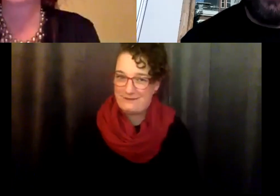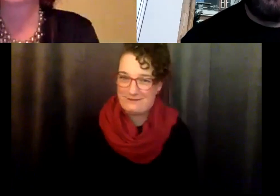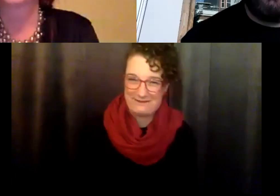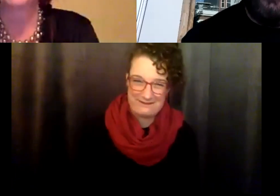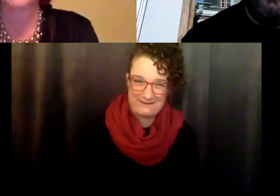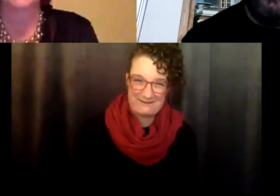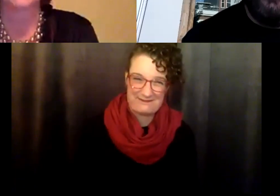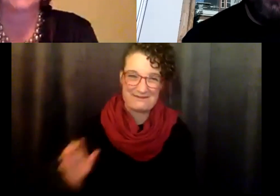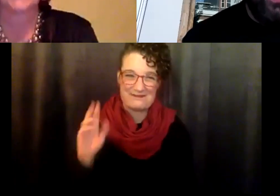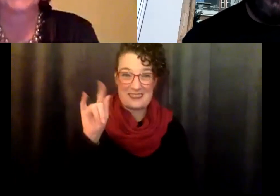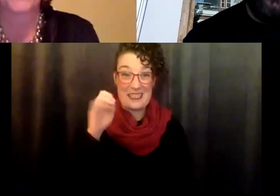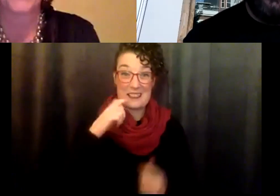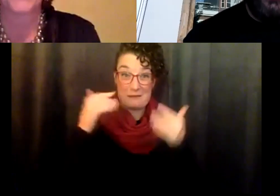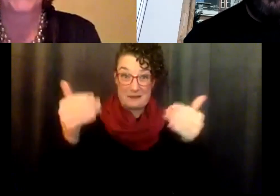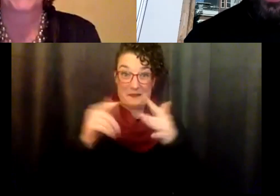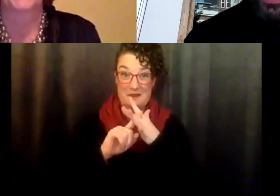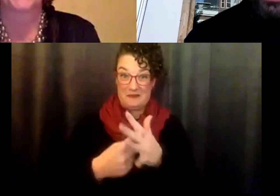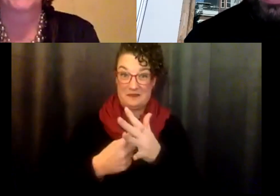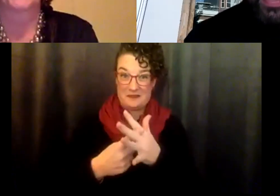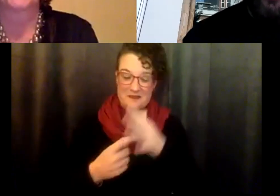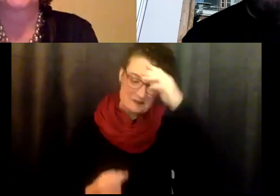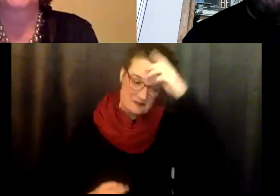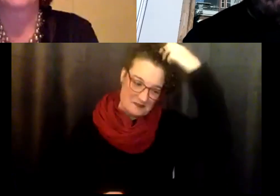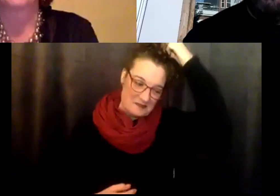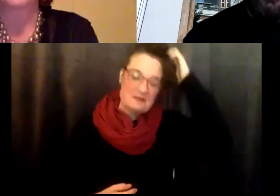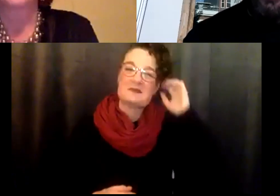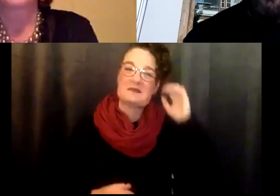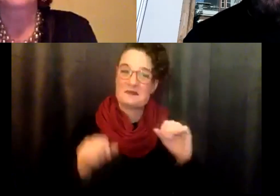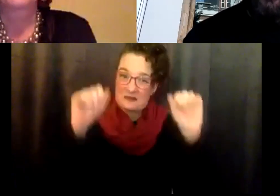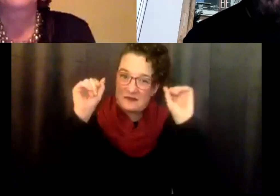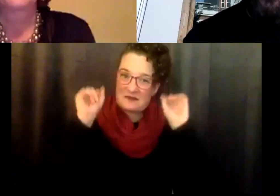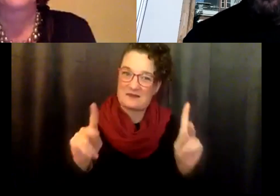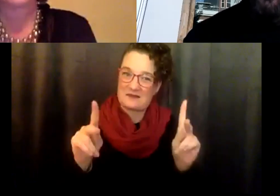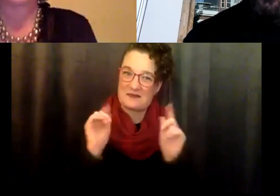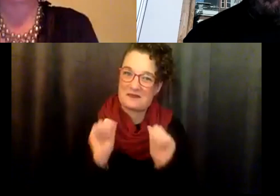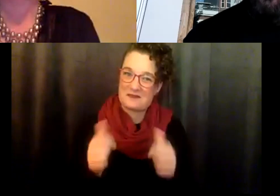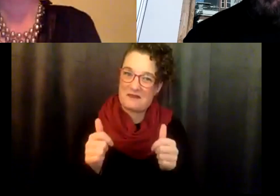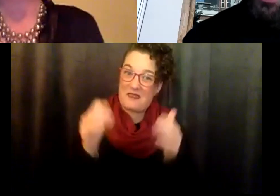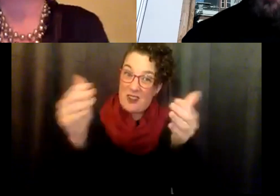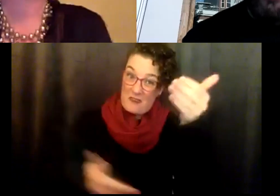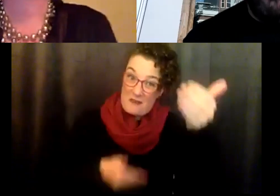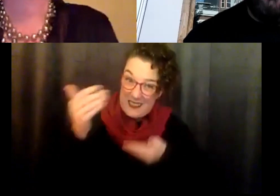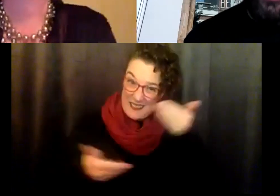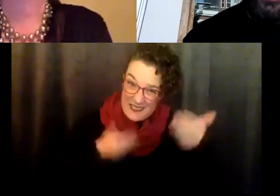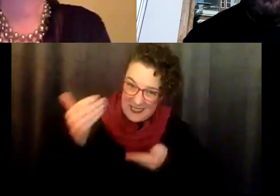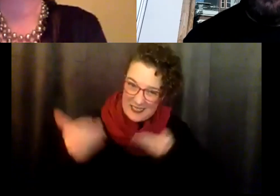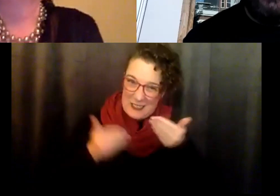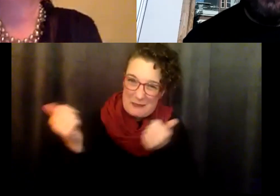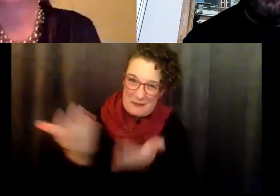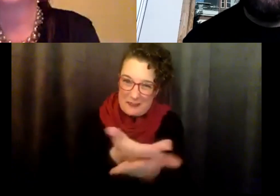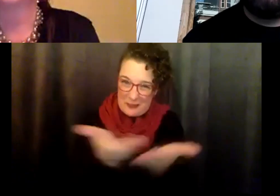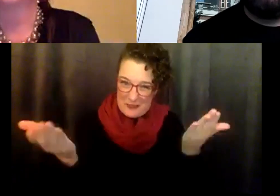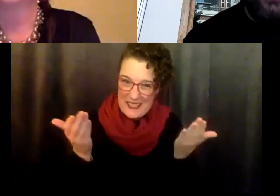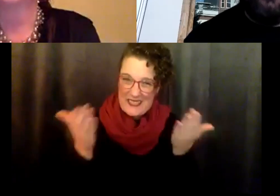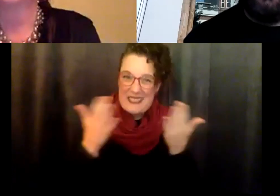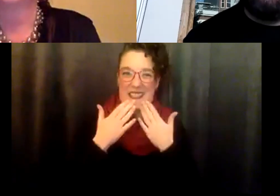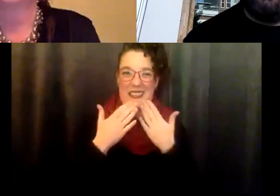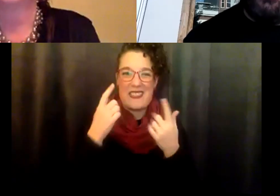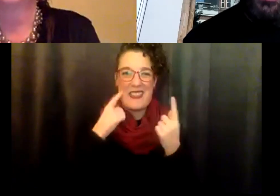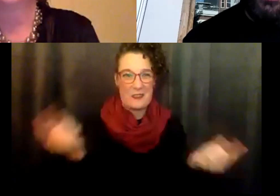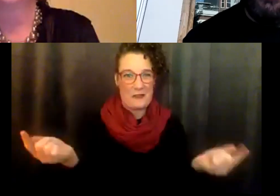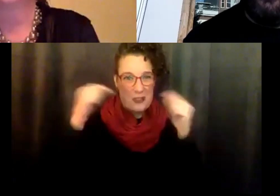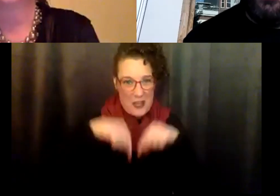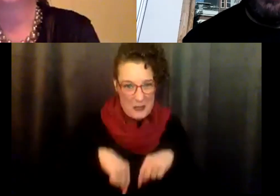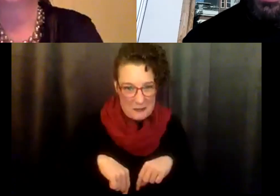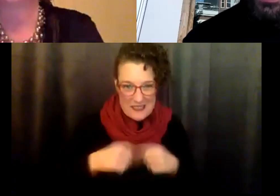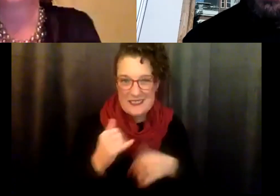Okay, we can begin then. Thank you, Baruch. Okay, great. Well, welcome, welcome, welcome, everybody. Thank you so much